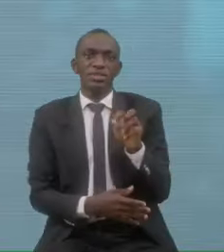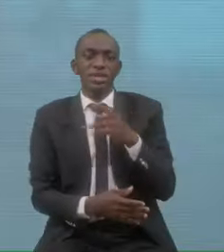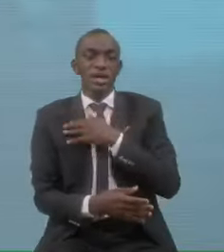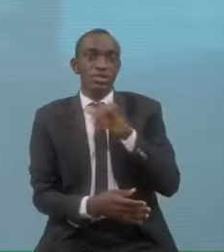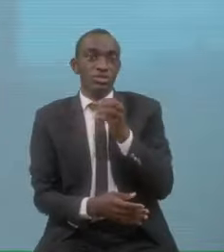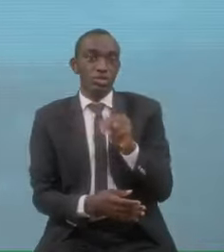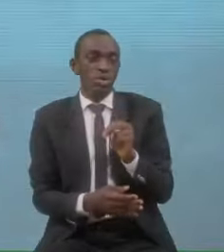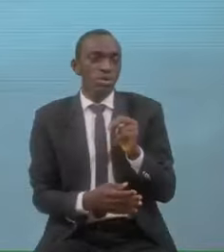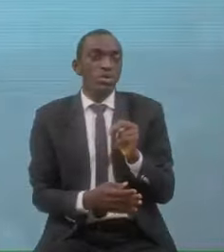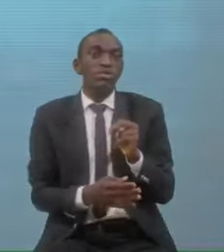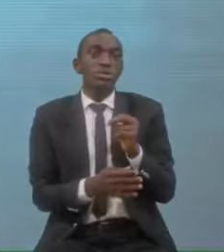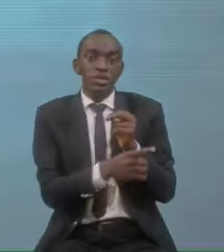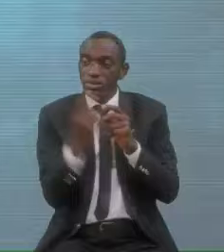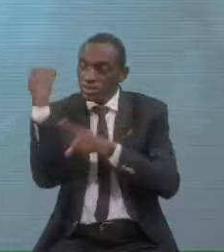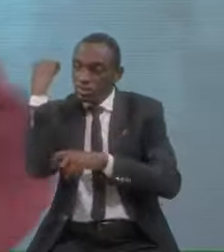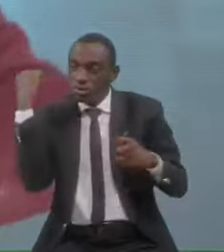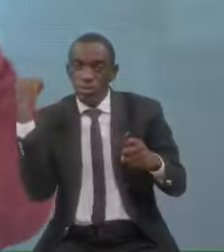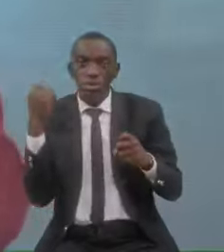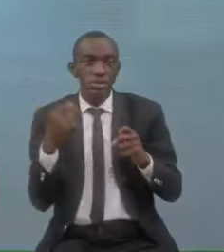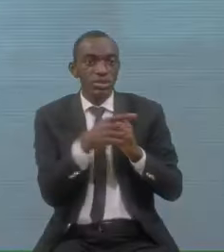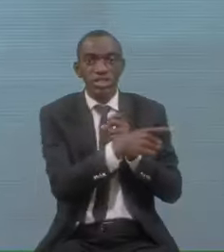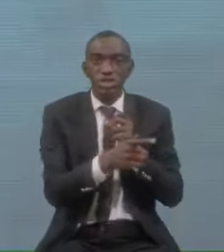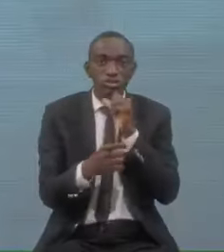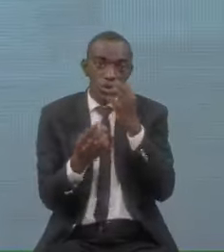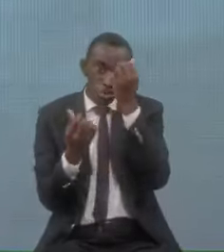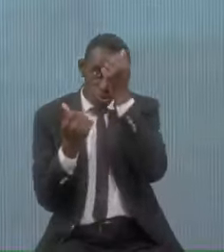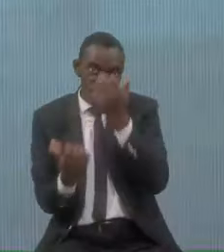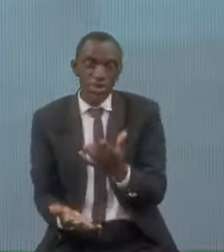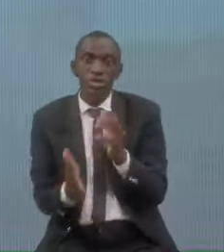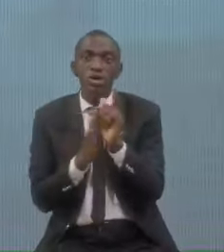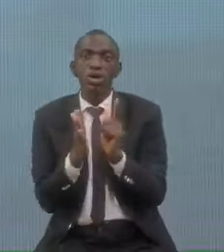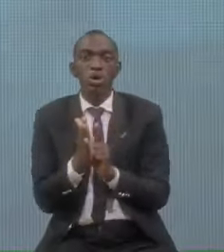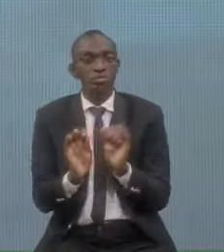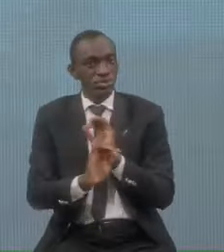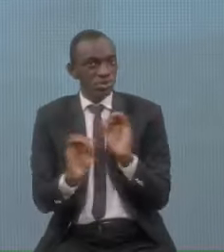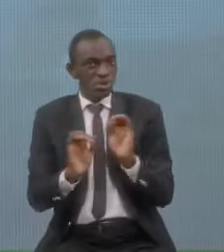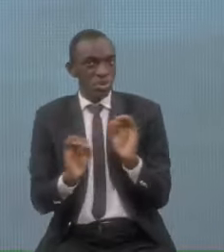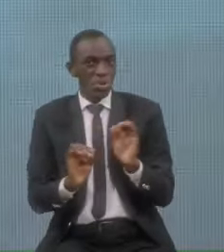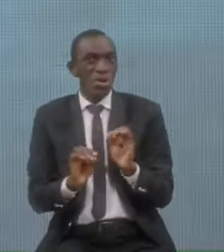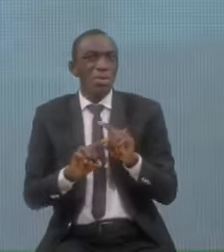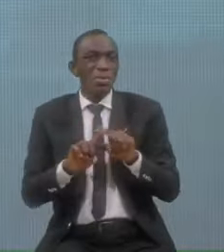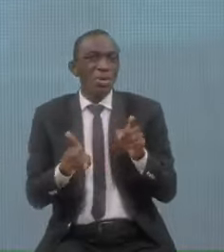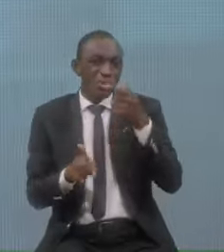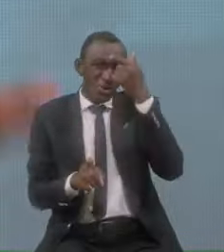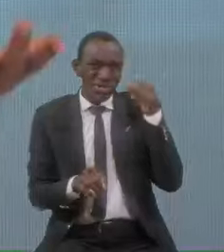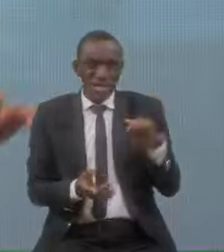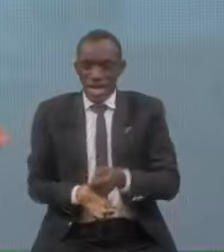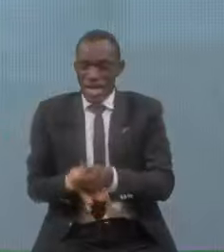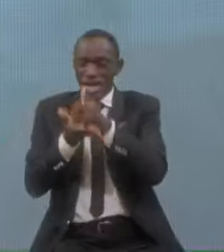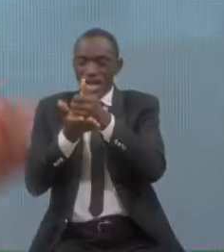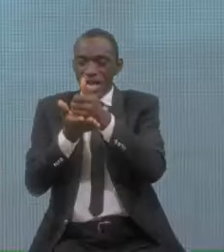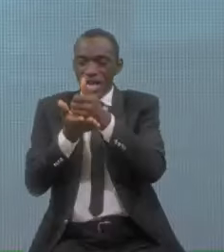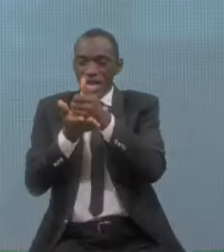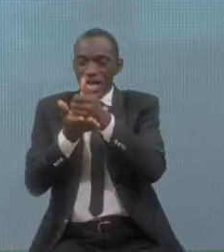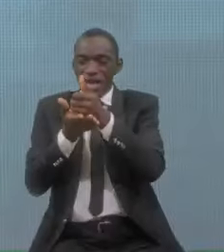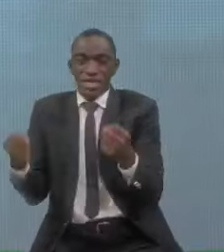healed a man that had been paralyzed from birth. Can you think about that? But it's the Holy